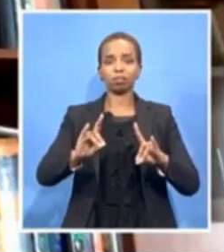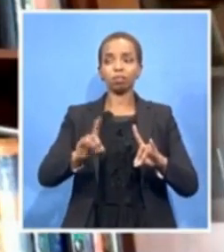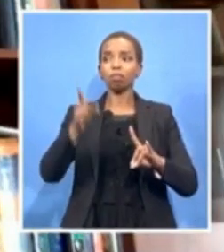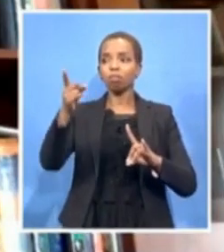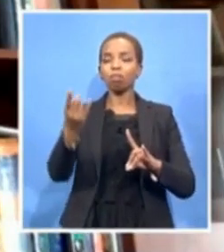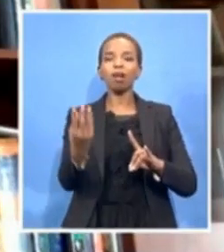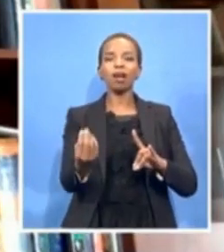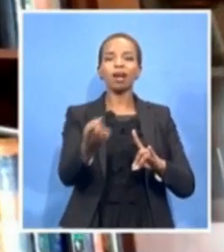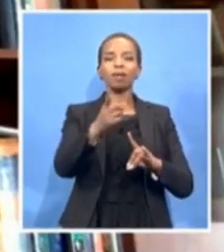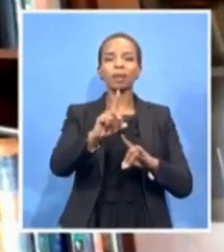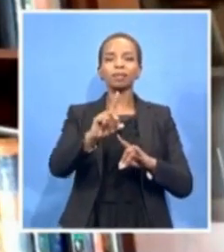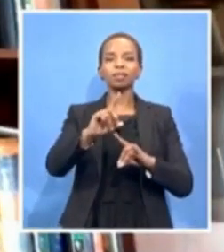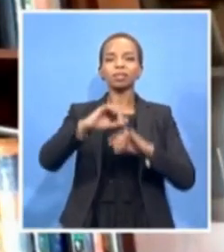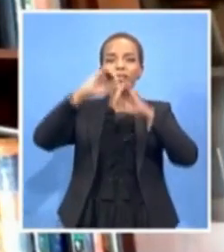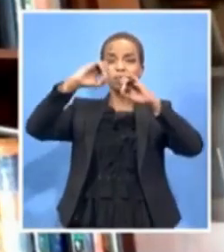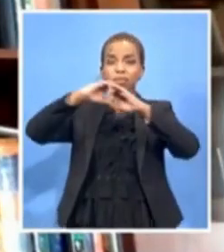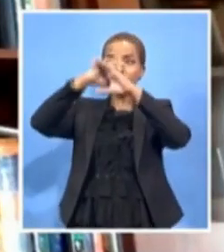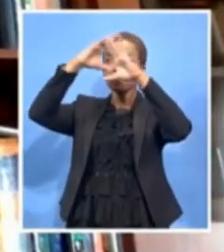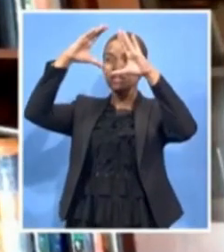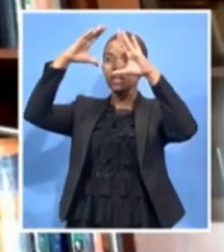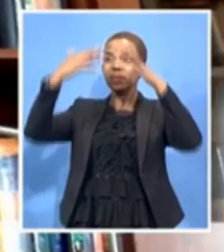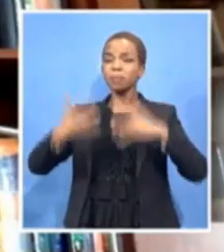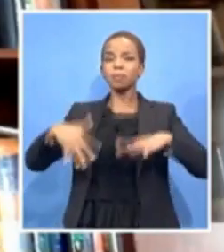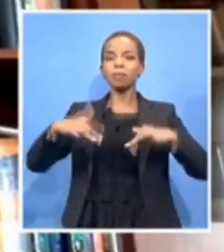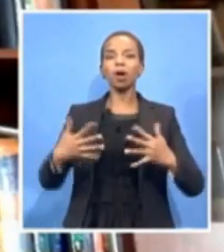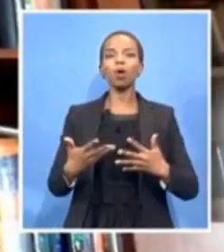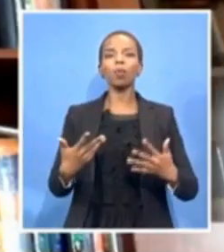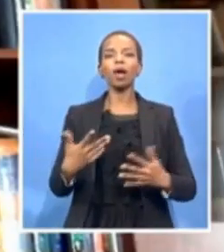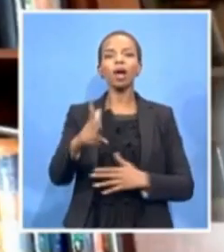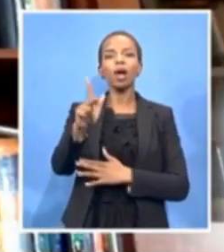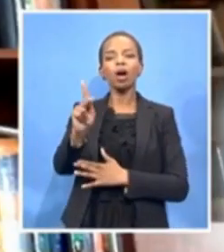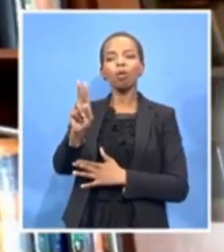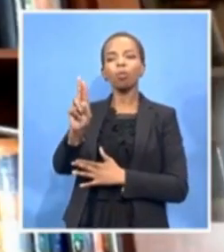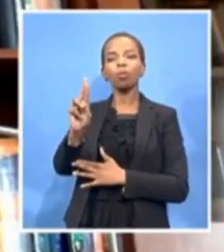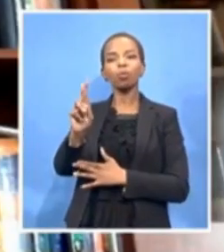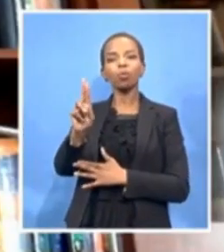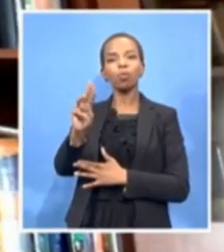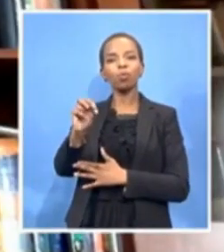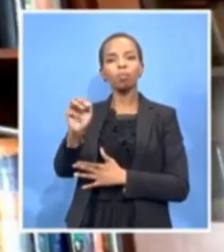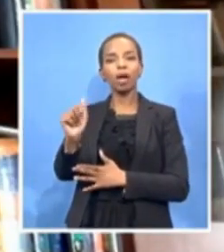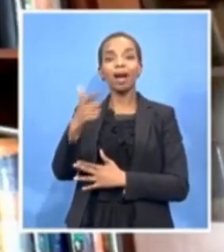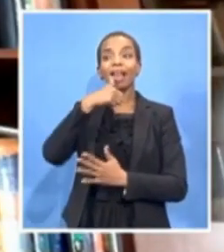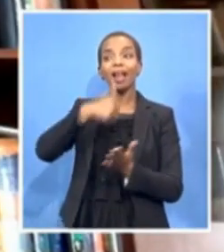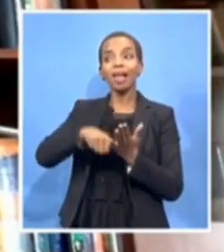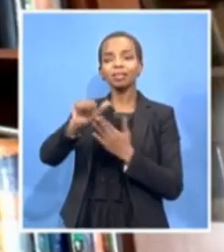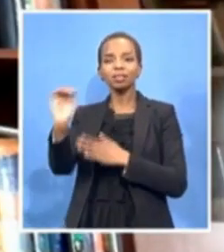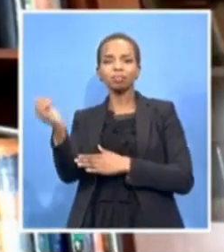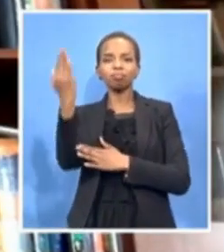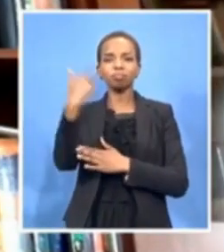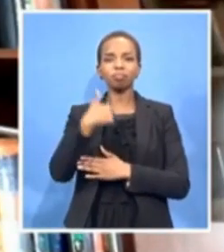Nkrumah. I will paraphrase the letter because she was saying, in effect, Mrs.